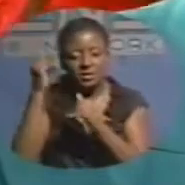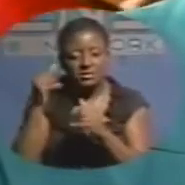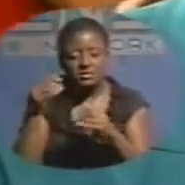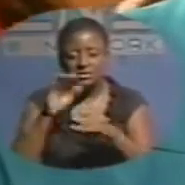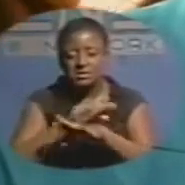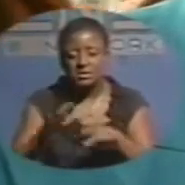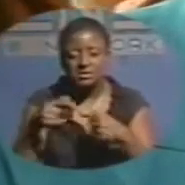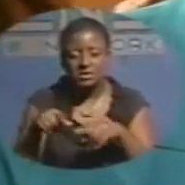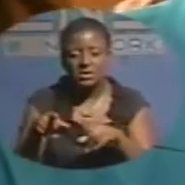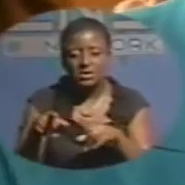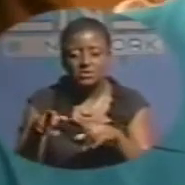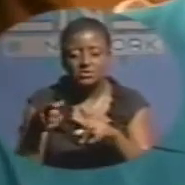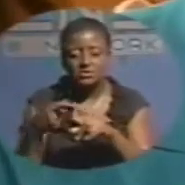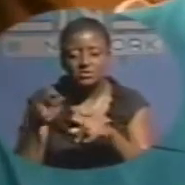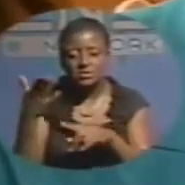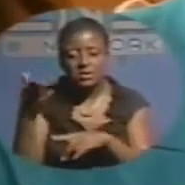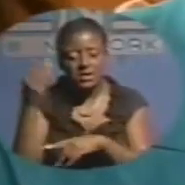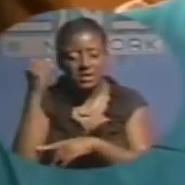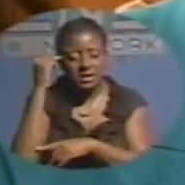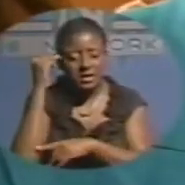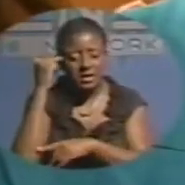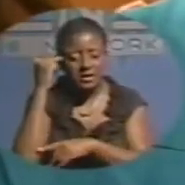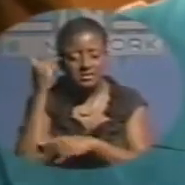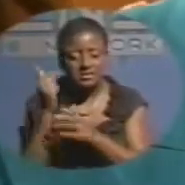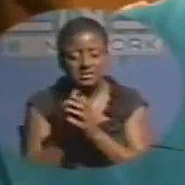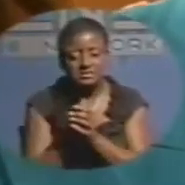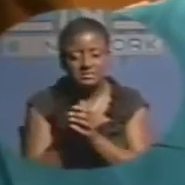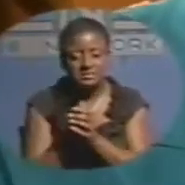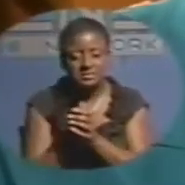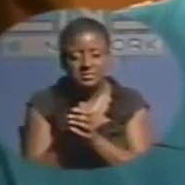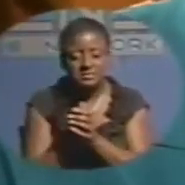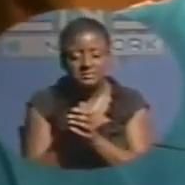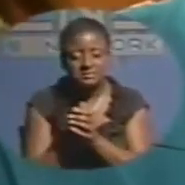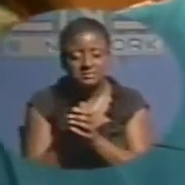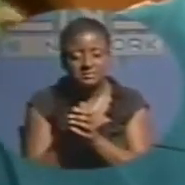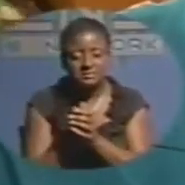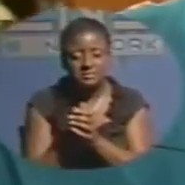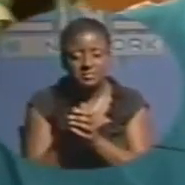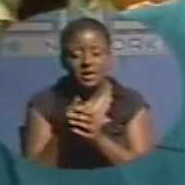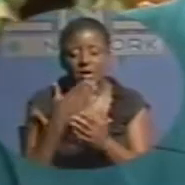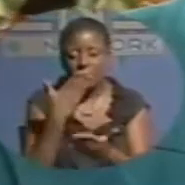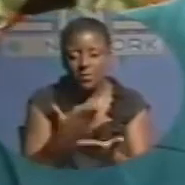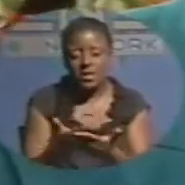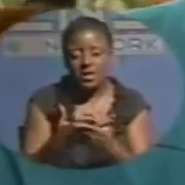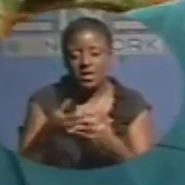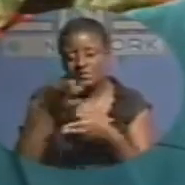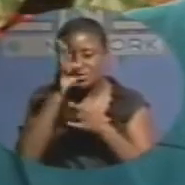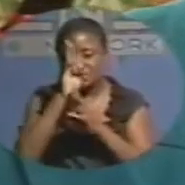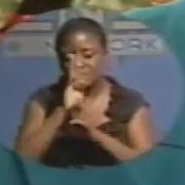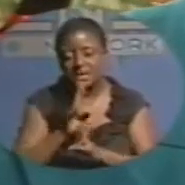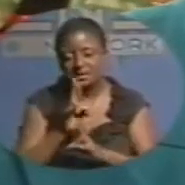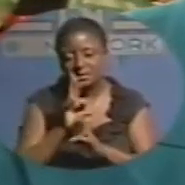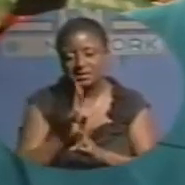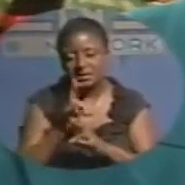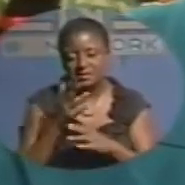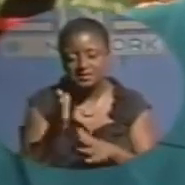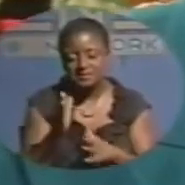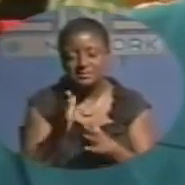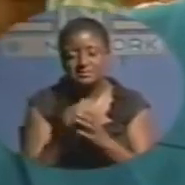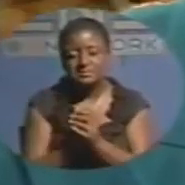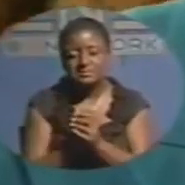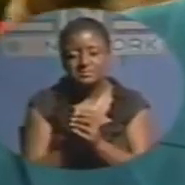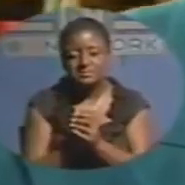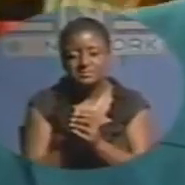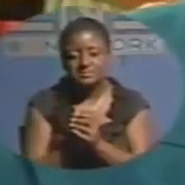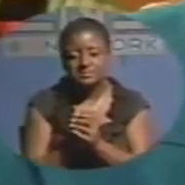to their heads. They're well-settled individuals. They're well-respected, and